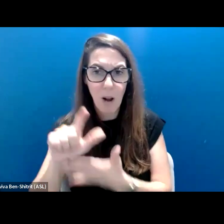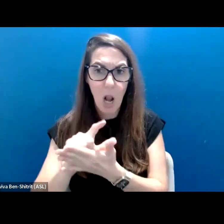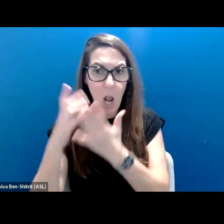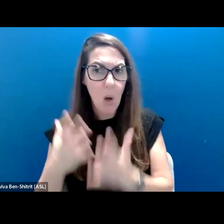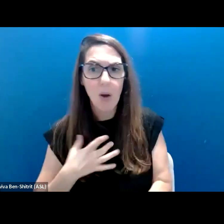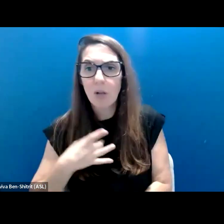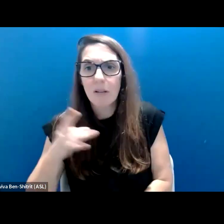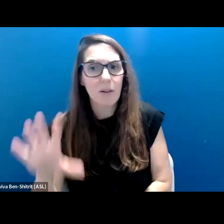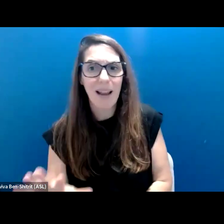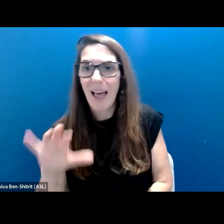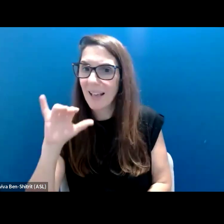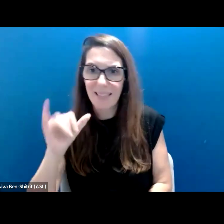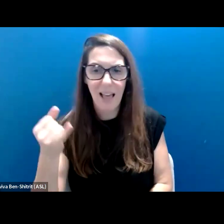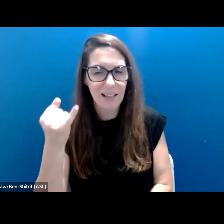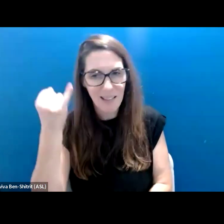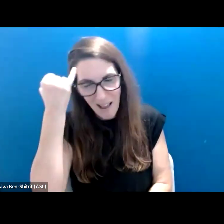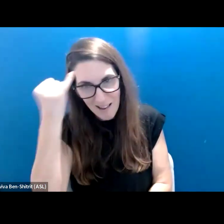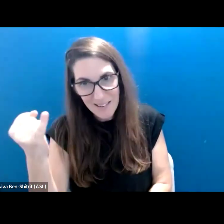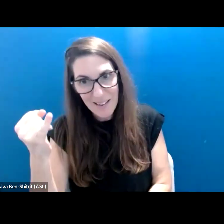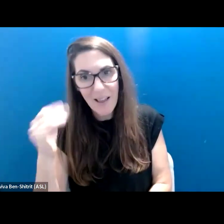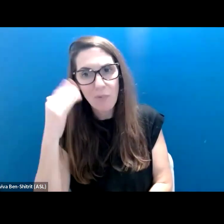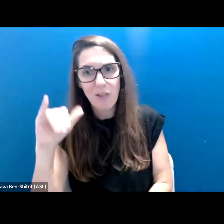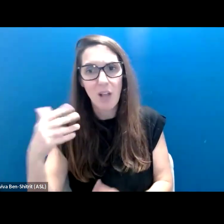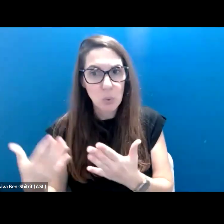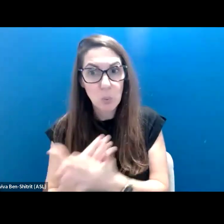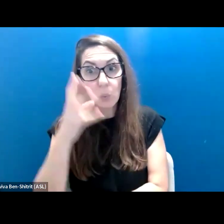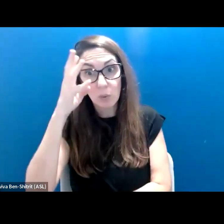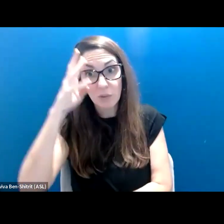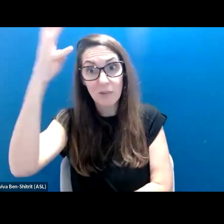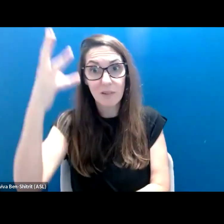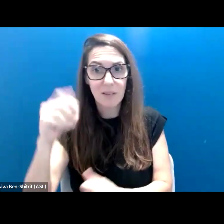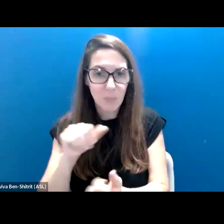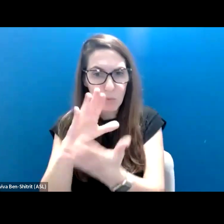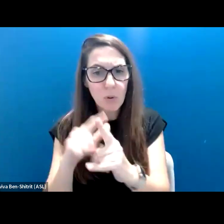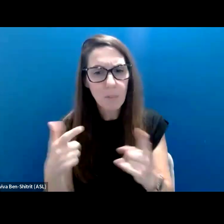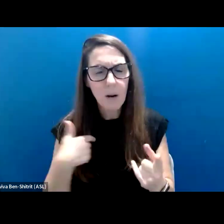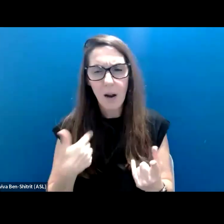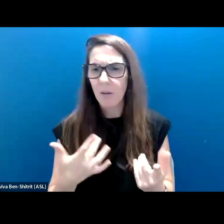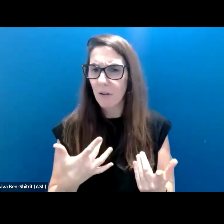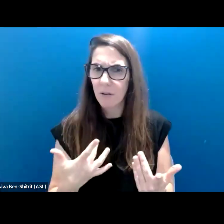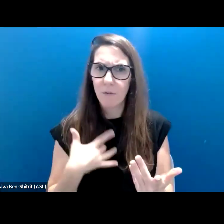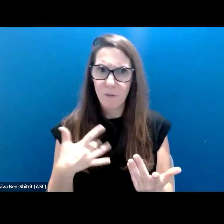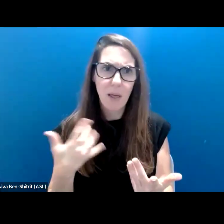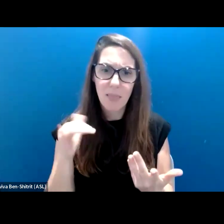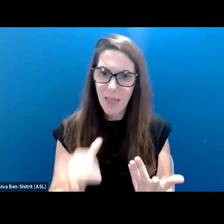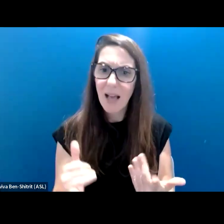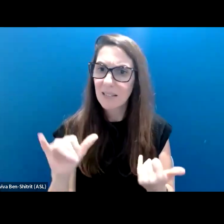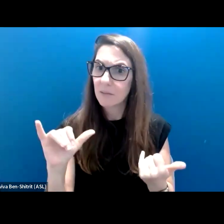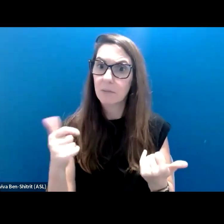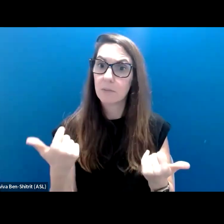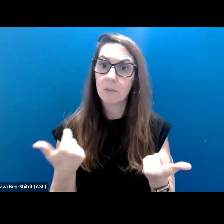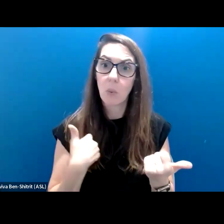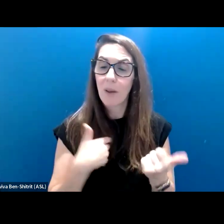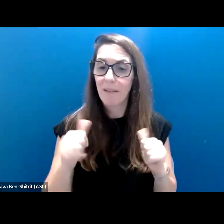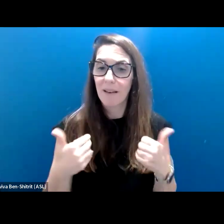approach. But I think that having something where we can have what is an open meeting, because